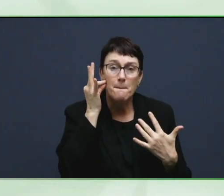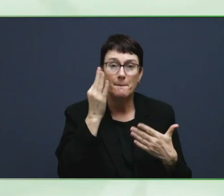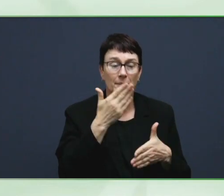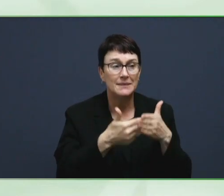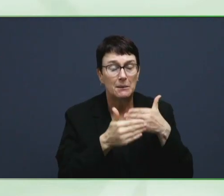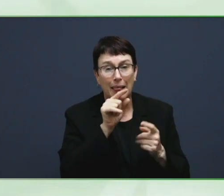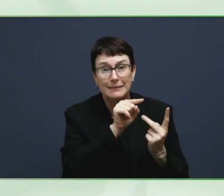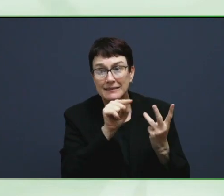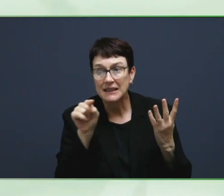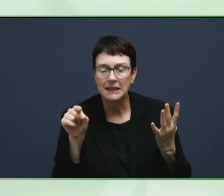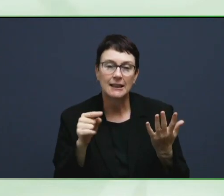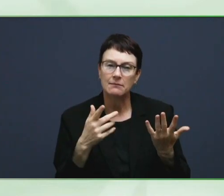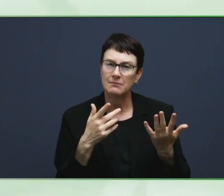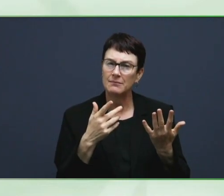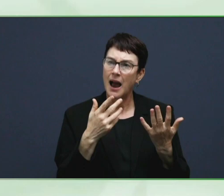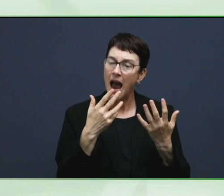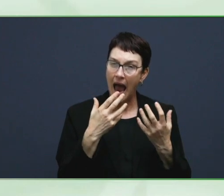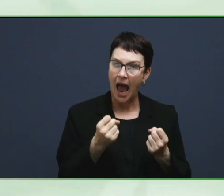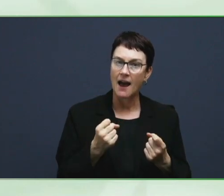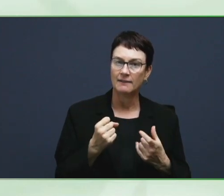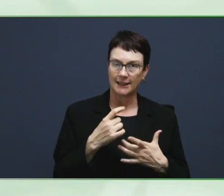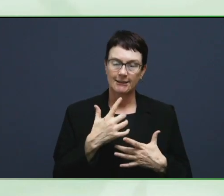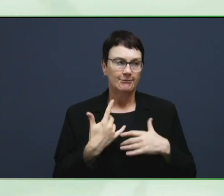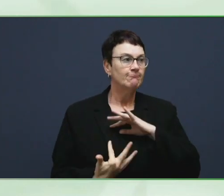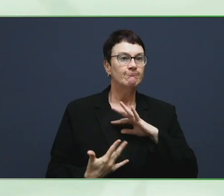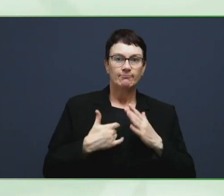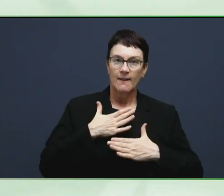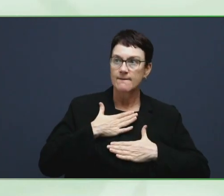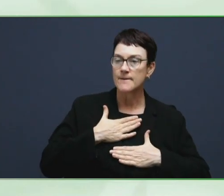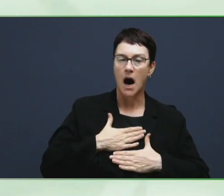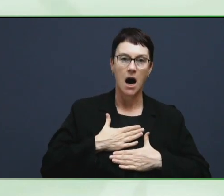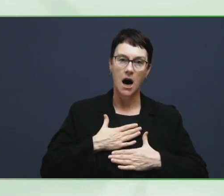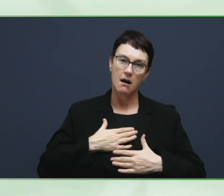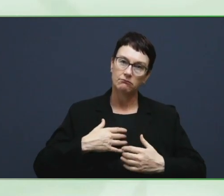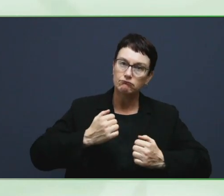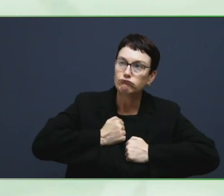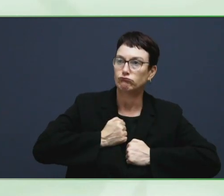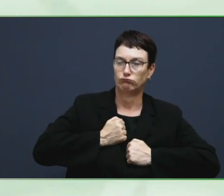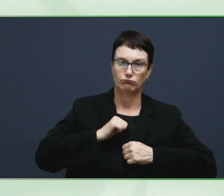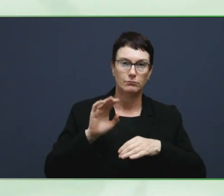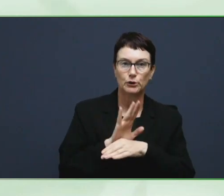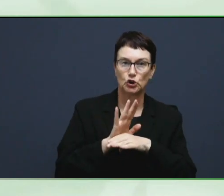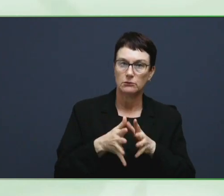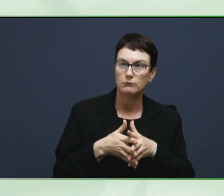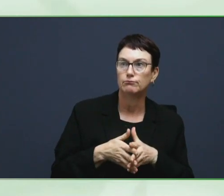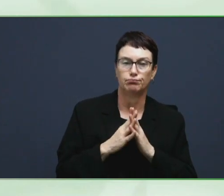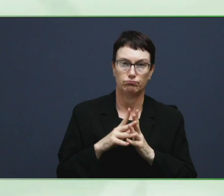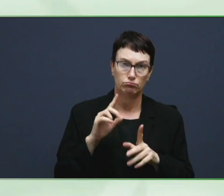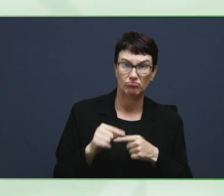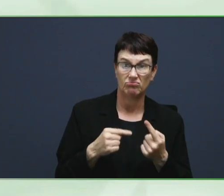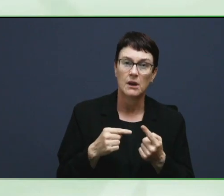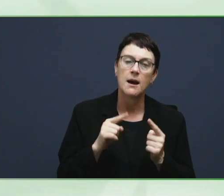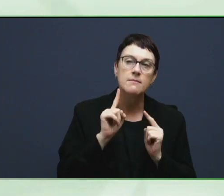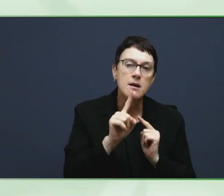who have that entrepreneurial spirit, who are able to take that step for themselves. And there are some women with disabilities who might need a bit